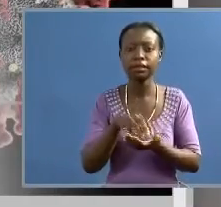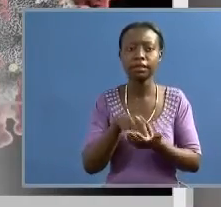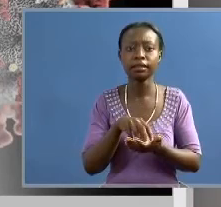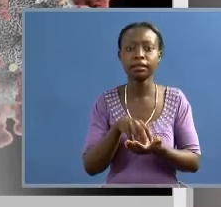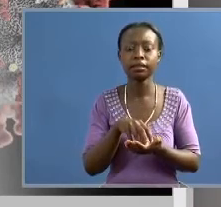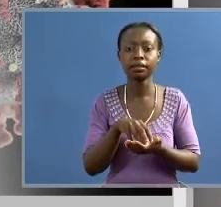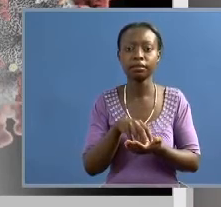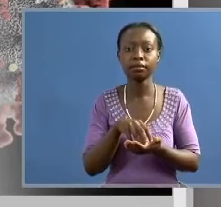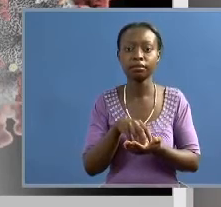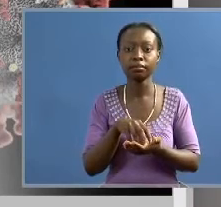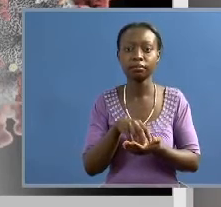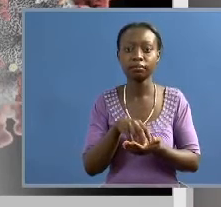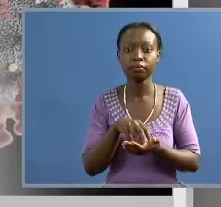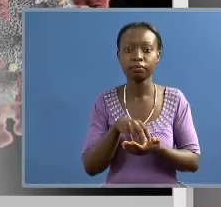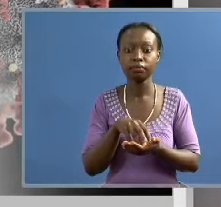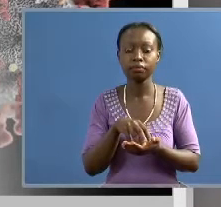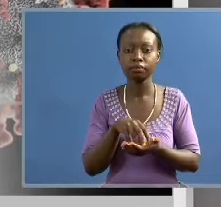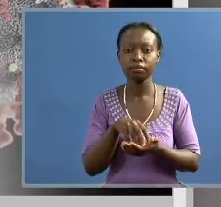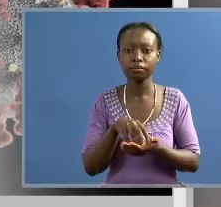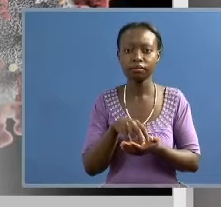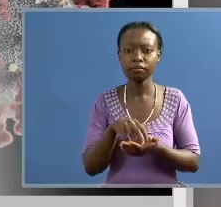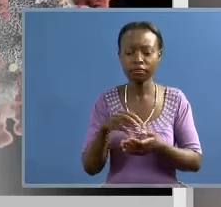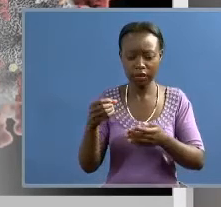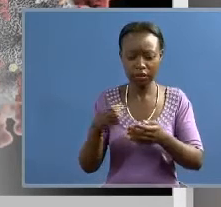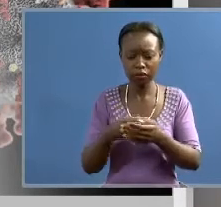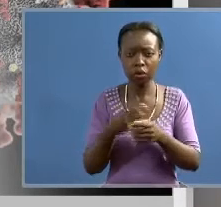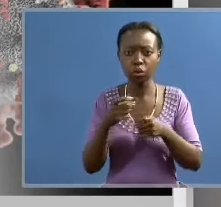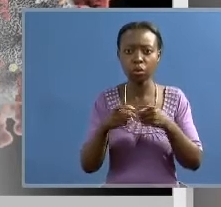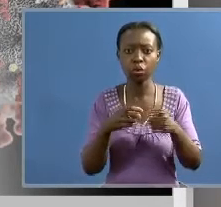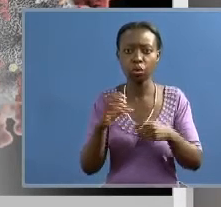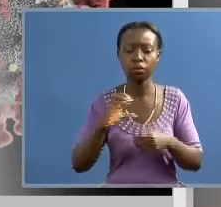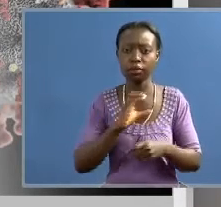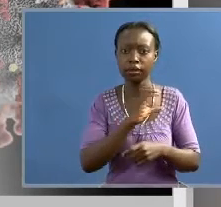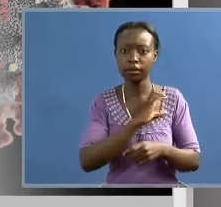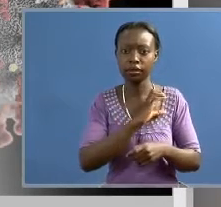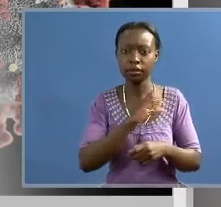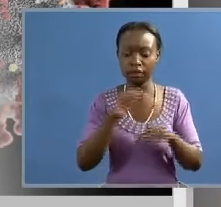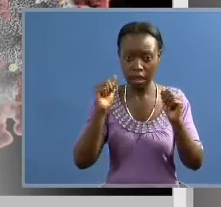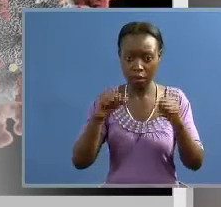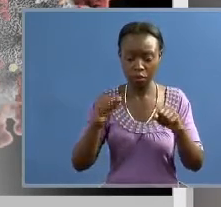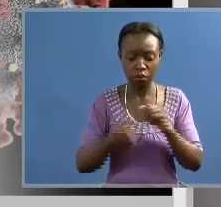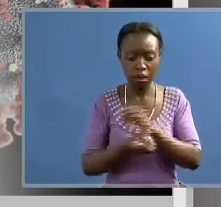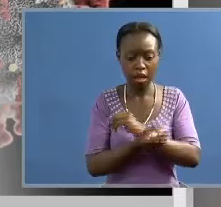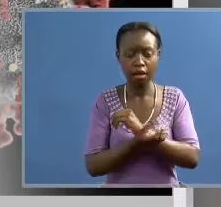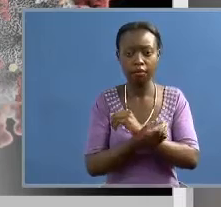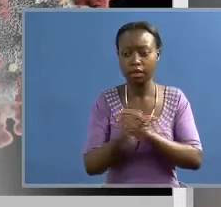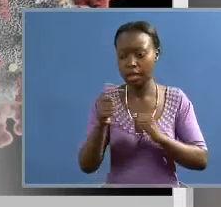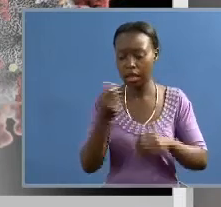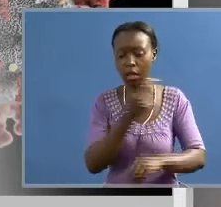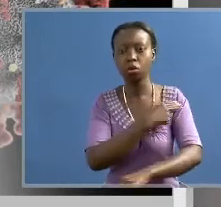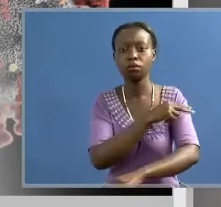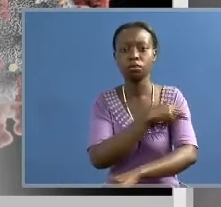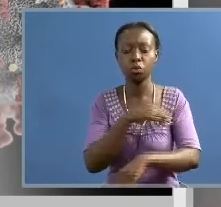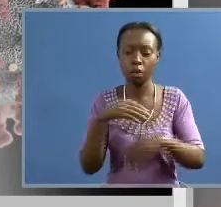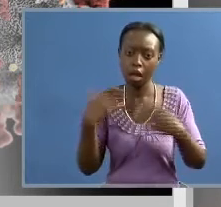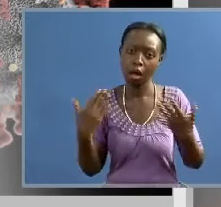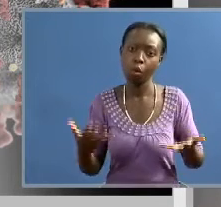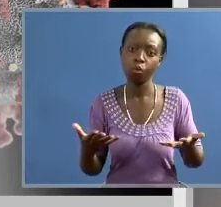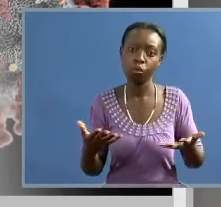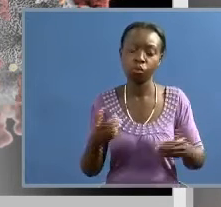infection control committees can swing into action and then advise the respective hospitals on how to go